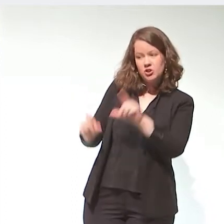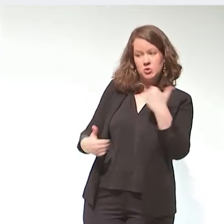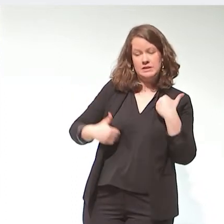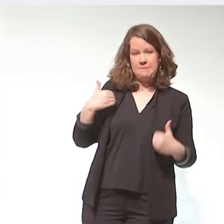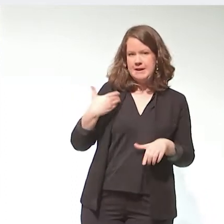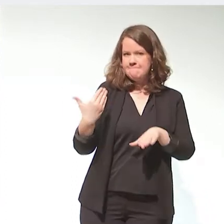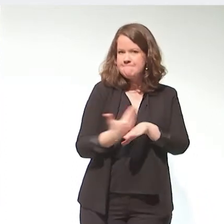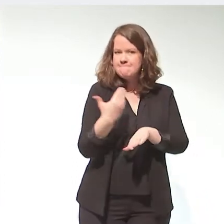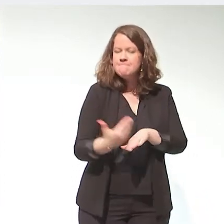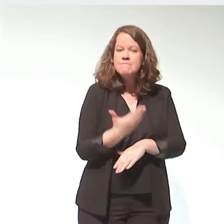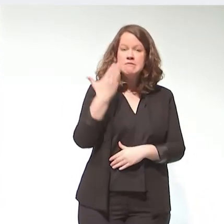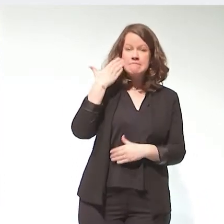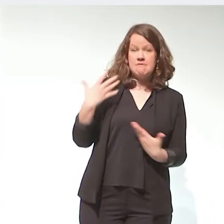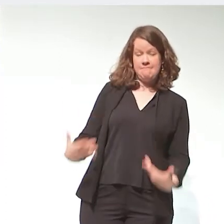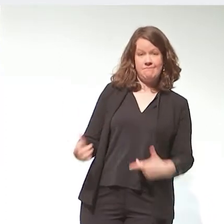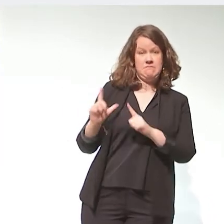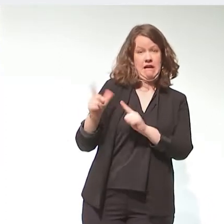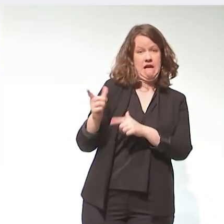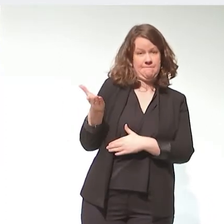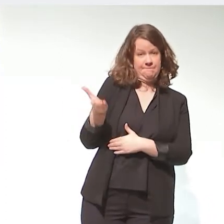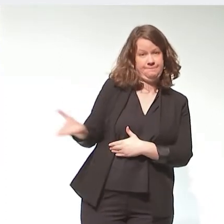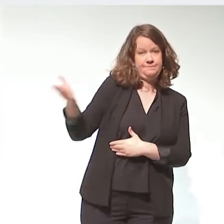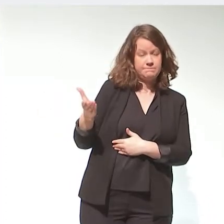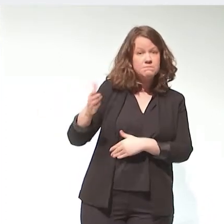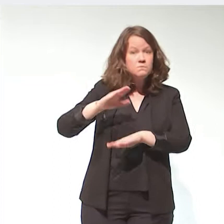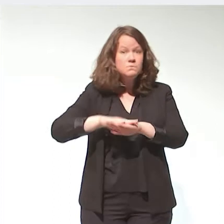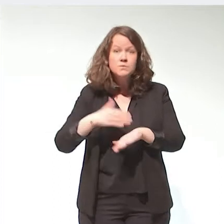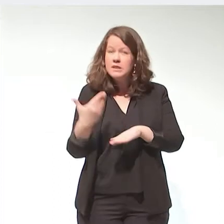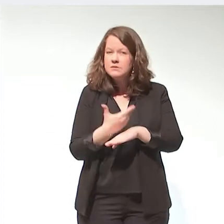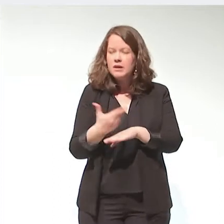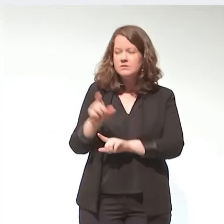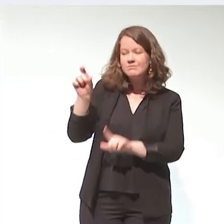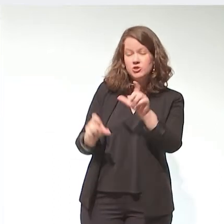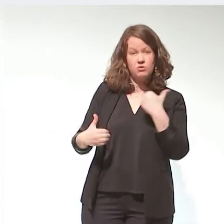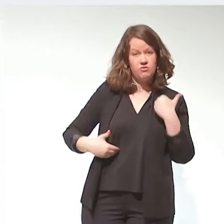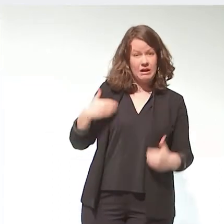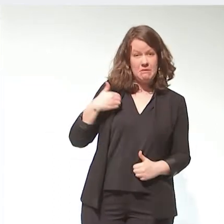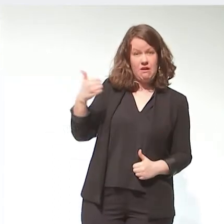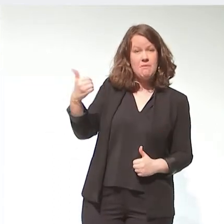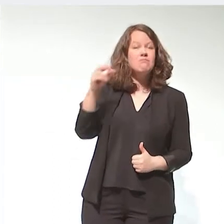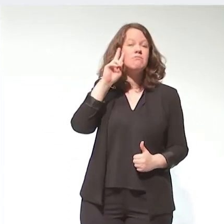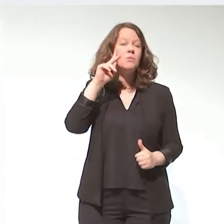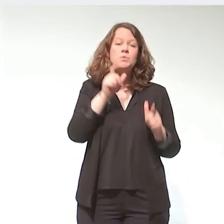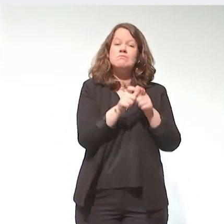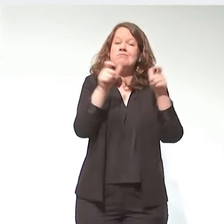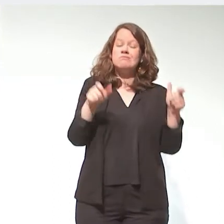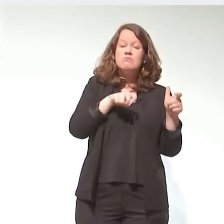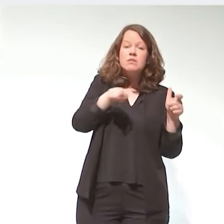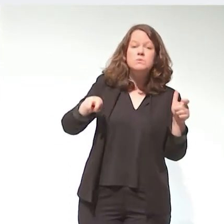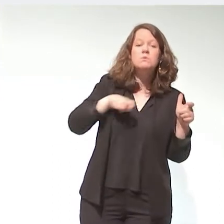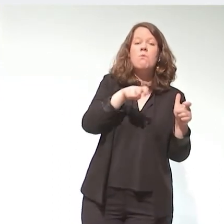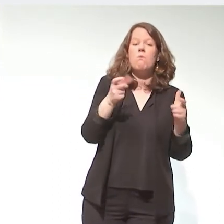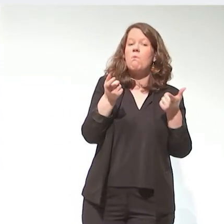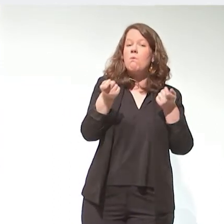disabled people in Ukraine. During armed conflicts, disabled people, especially those who live